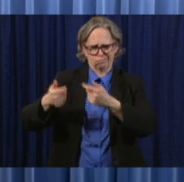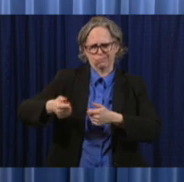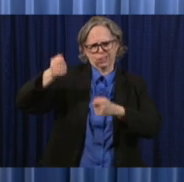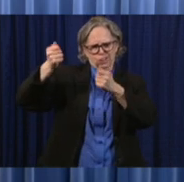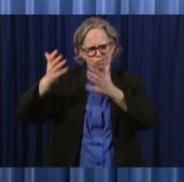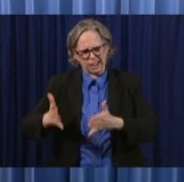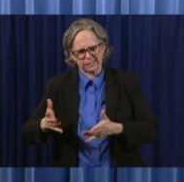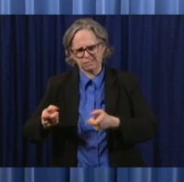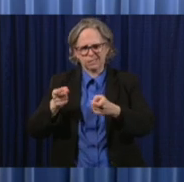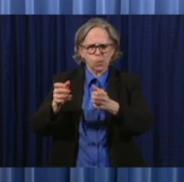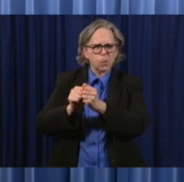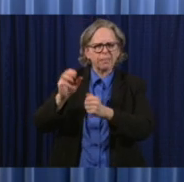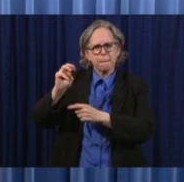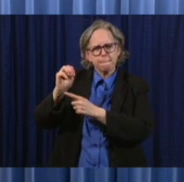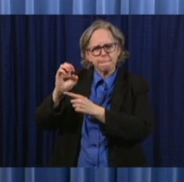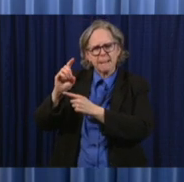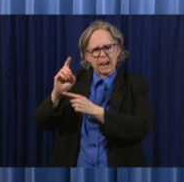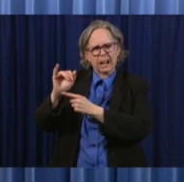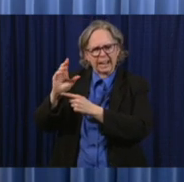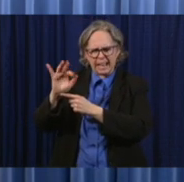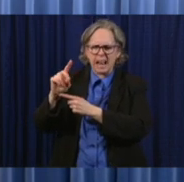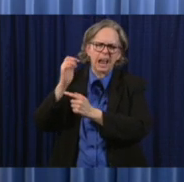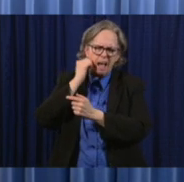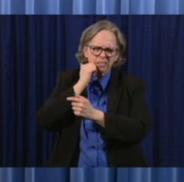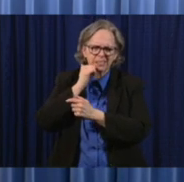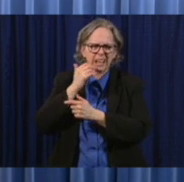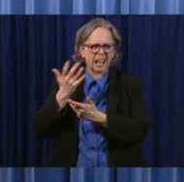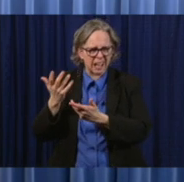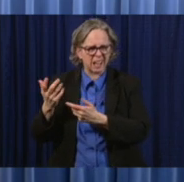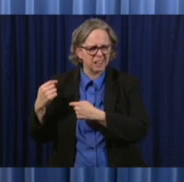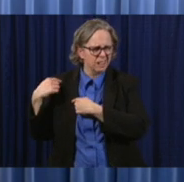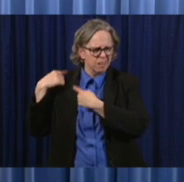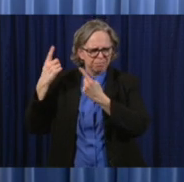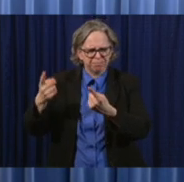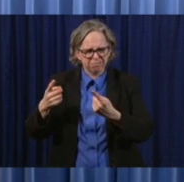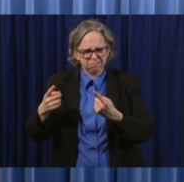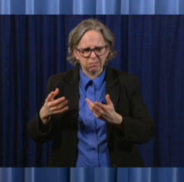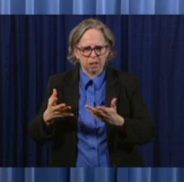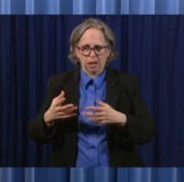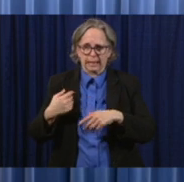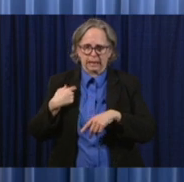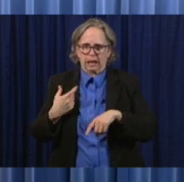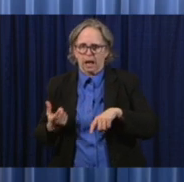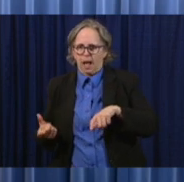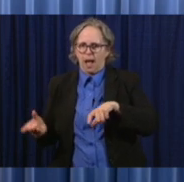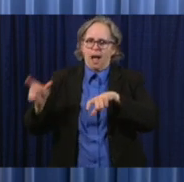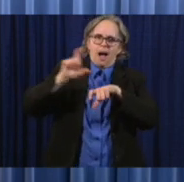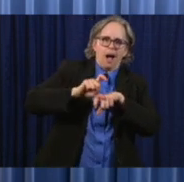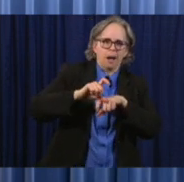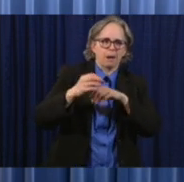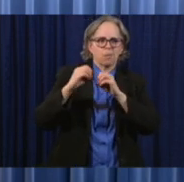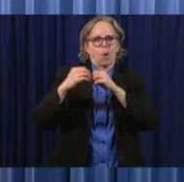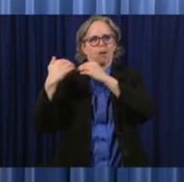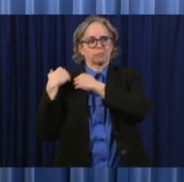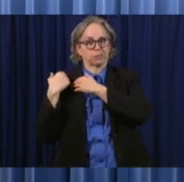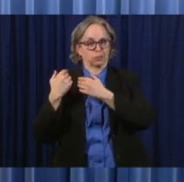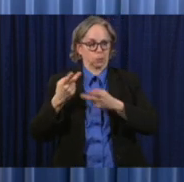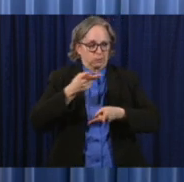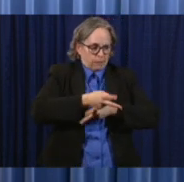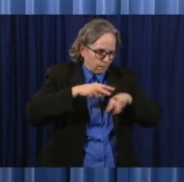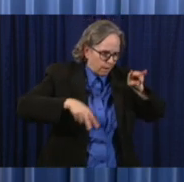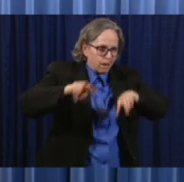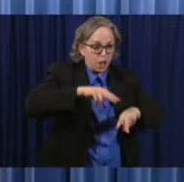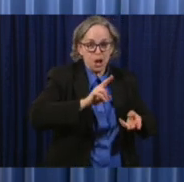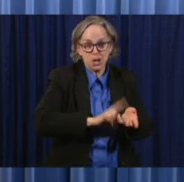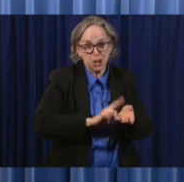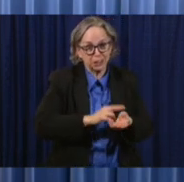Medicaid every day, some time ago we also asked you to kind of take on the nursing homes, and